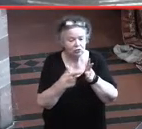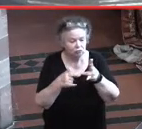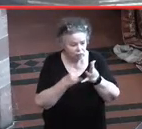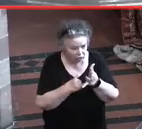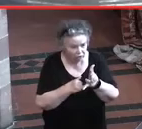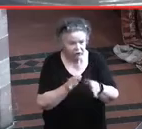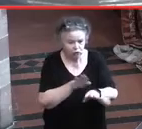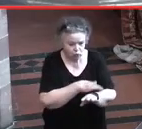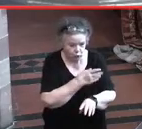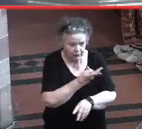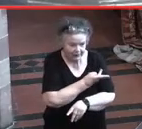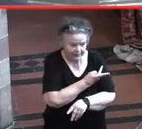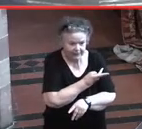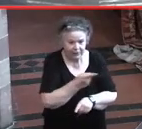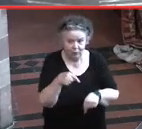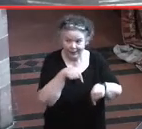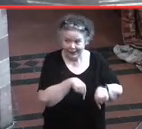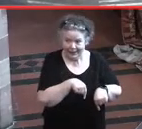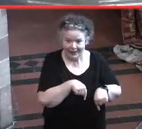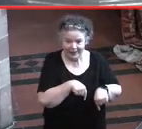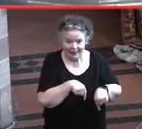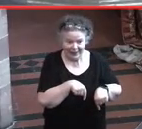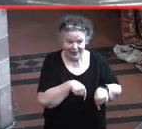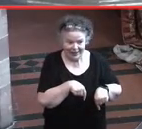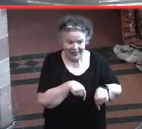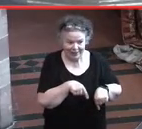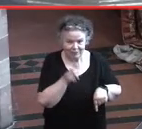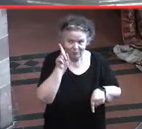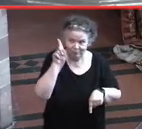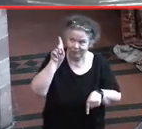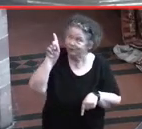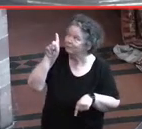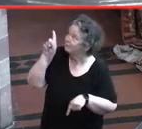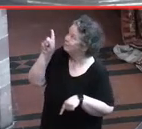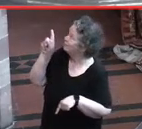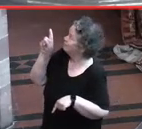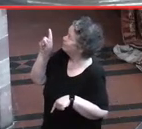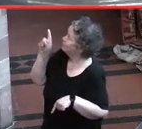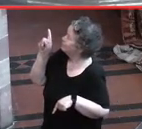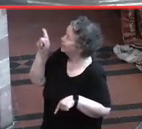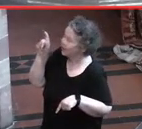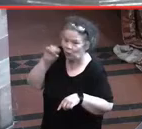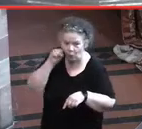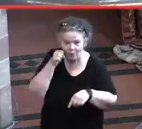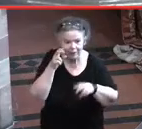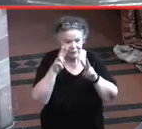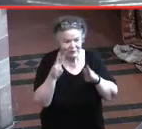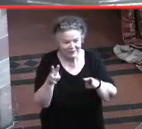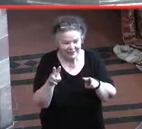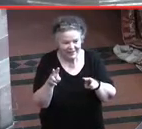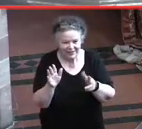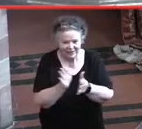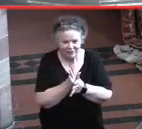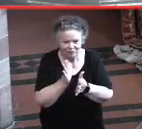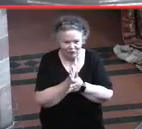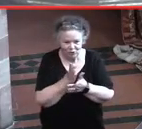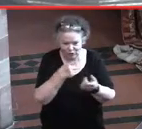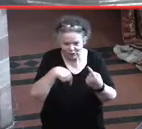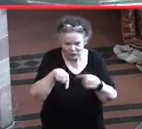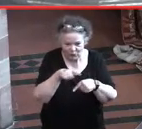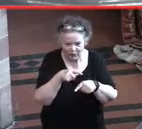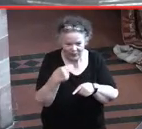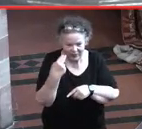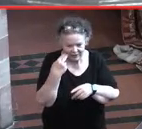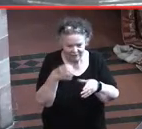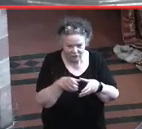and Trudy, who are over here, but will be up on the screens wherever you are, so you'll be able to rejoice with